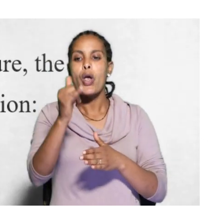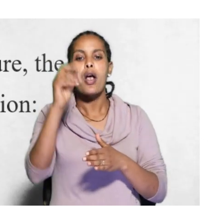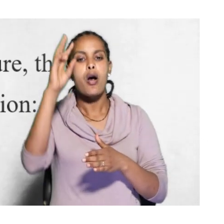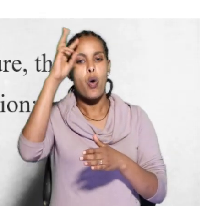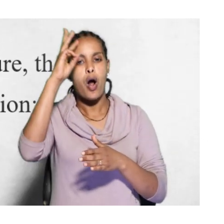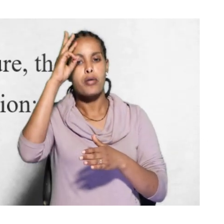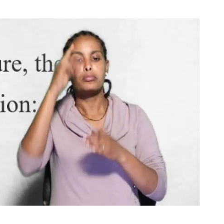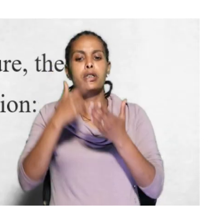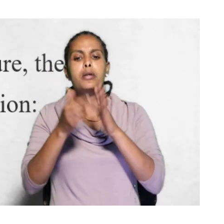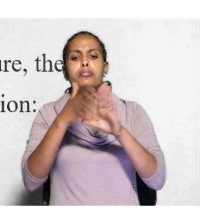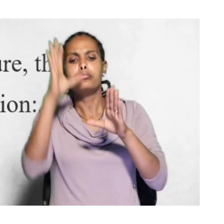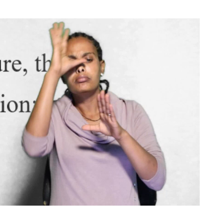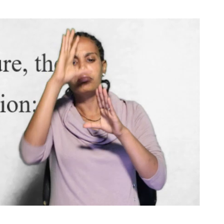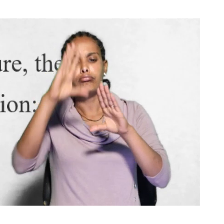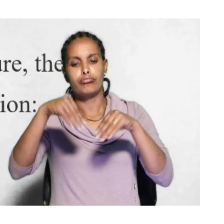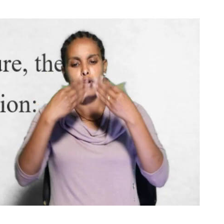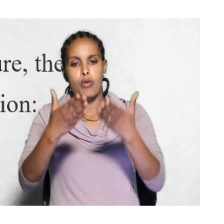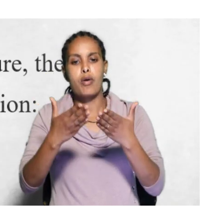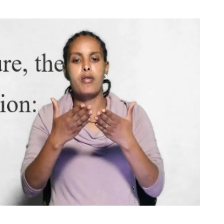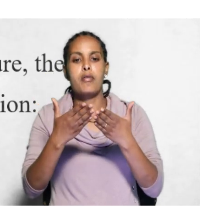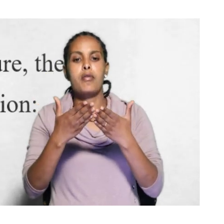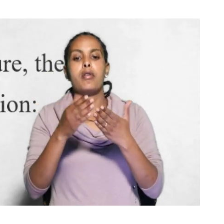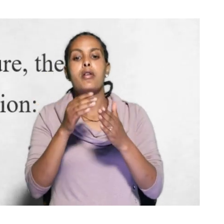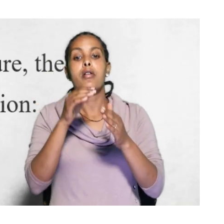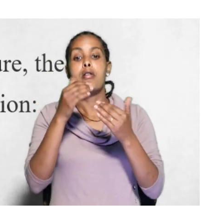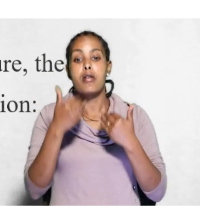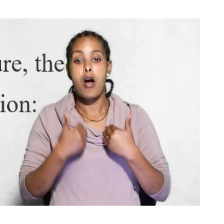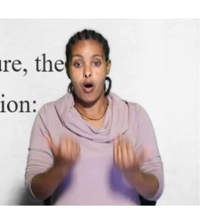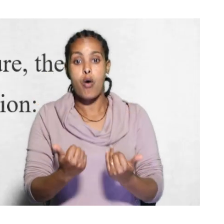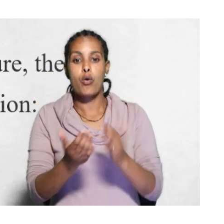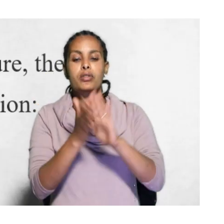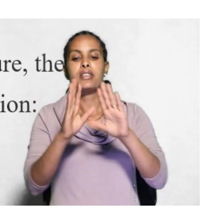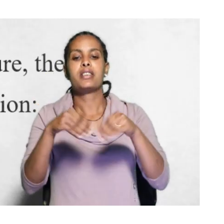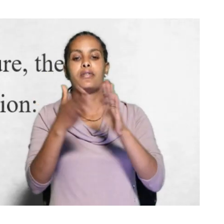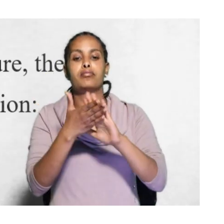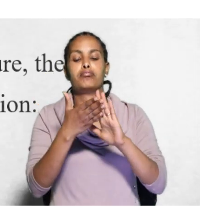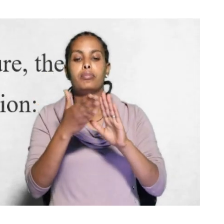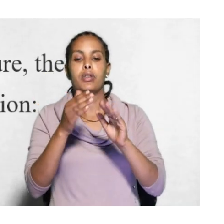He proposed a new state function now called the Gibbs free energy